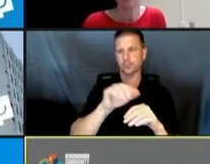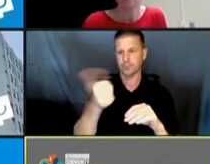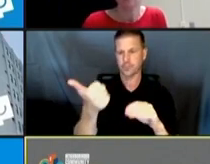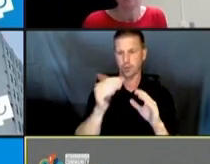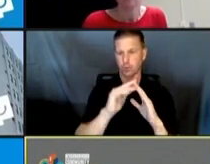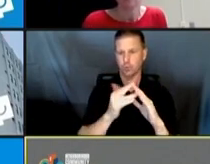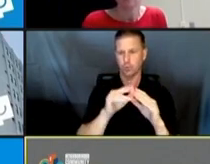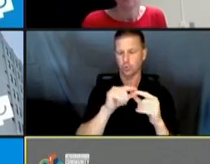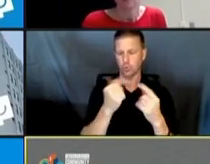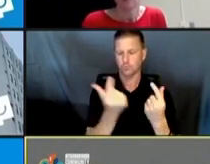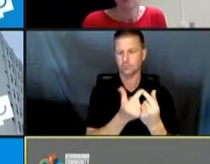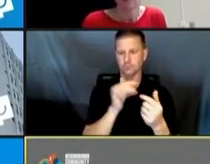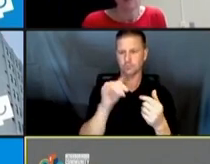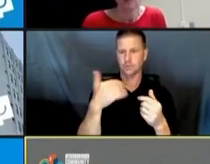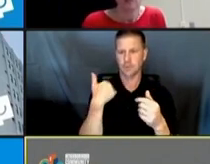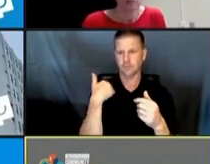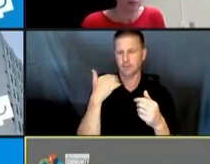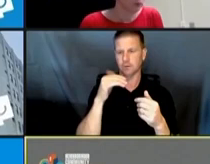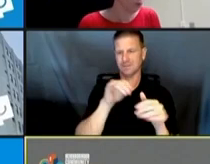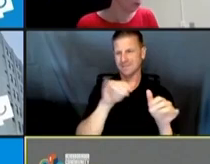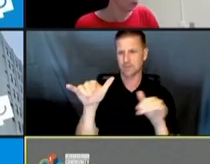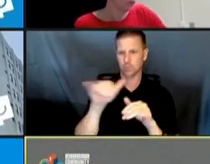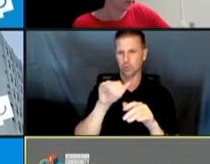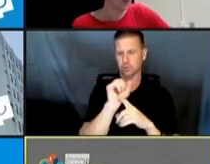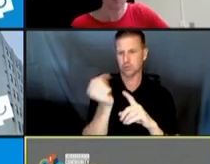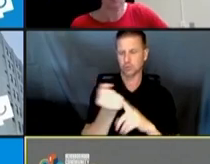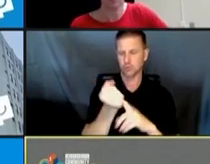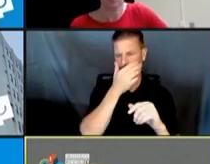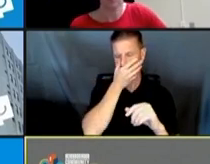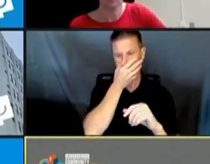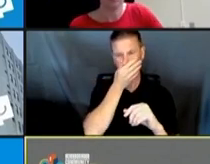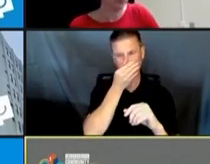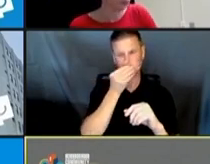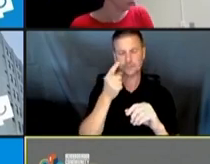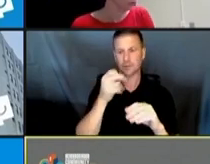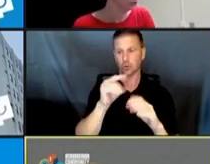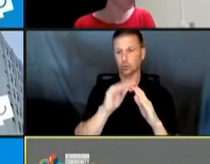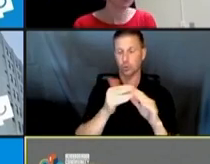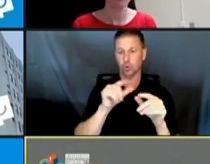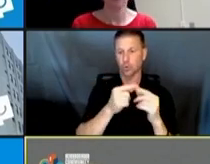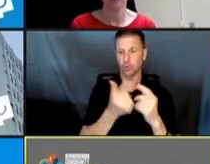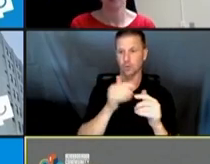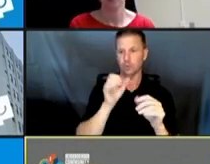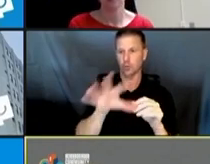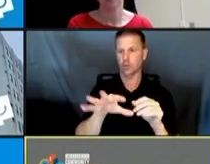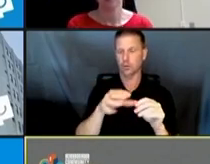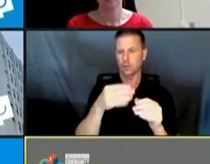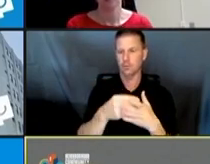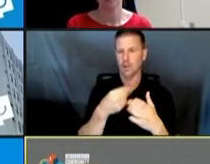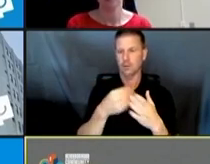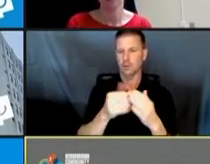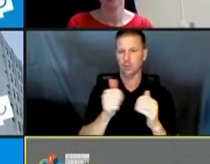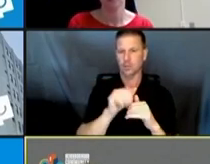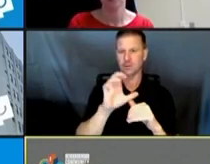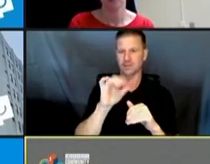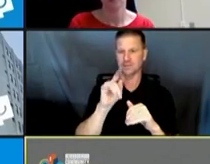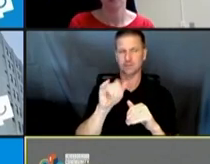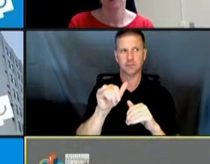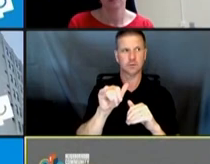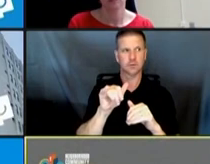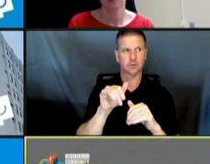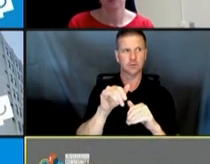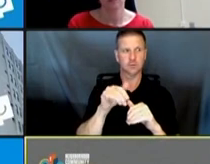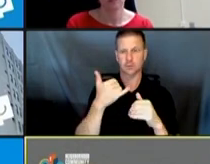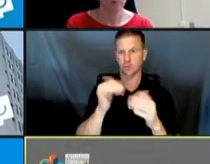groups that have similar situations. And then there's community groups that have put hand money down with the city, still waiting